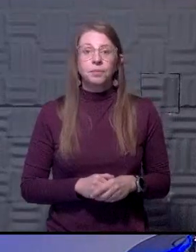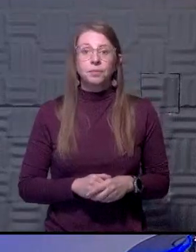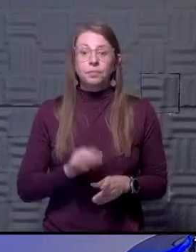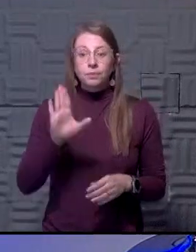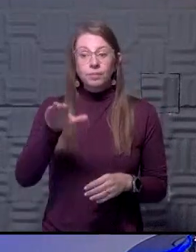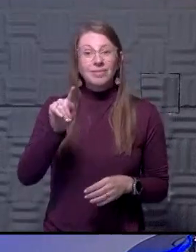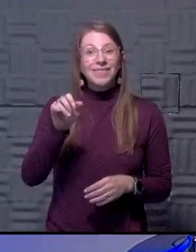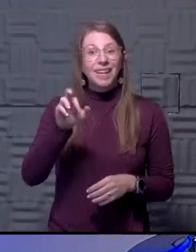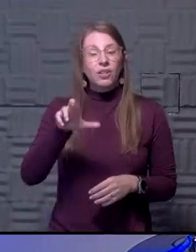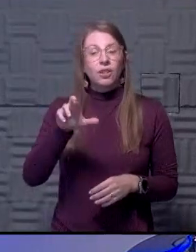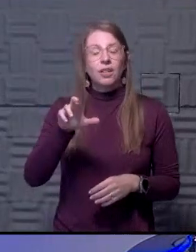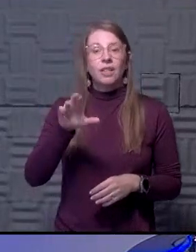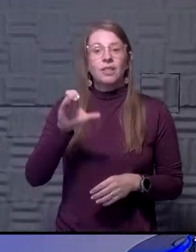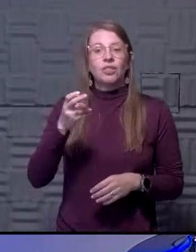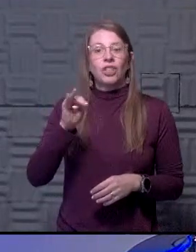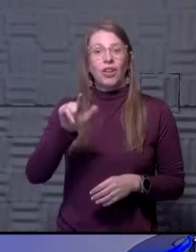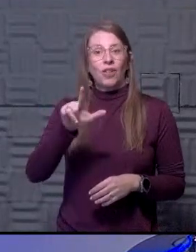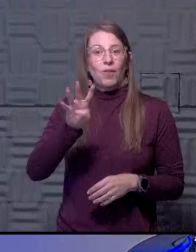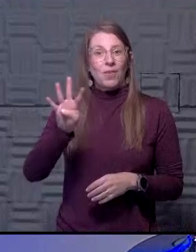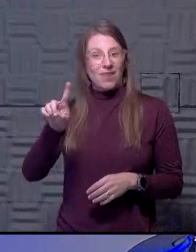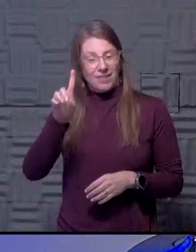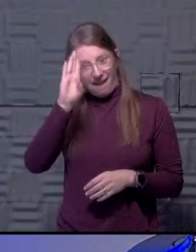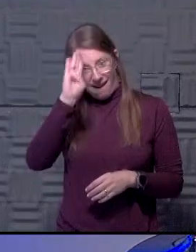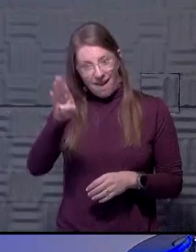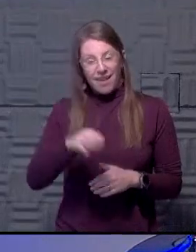it's Taylor, Channel 41. Good morning, guys. Hi, Taylor.